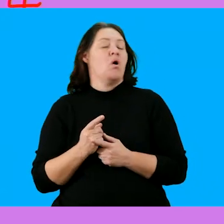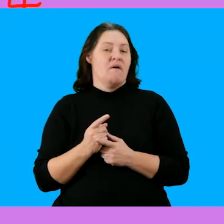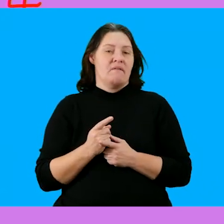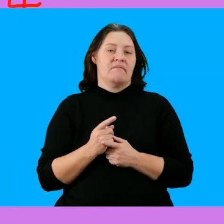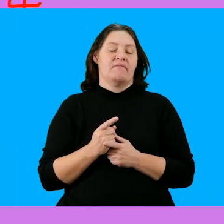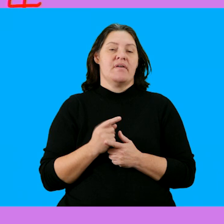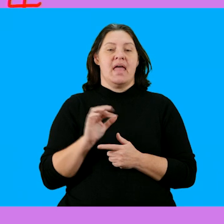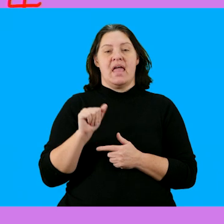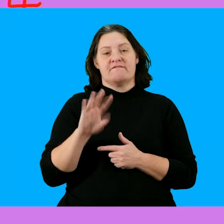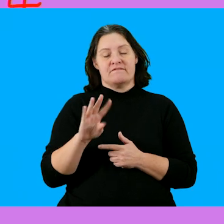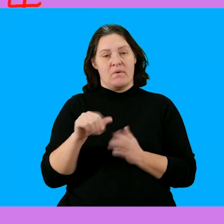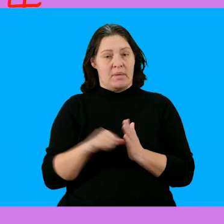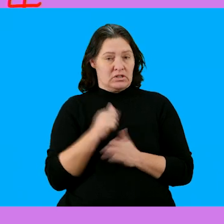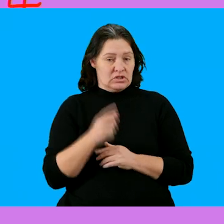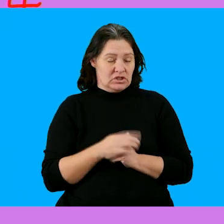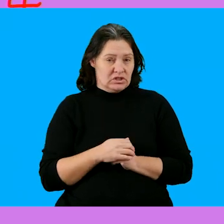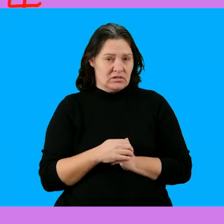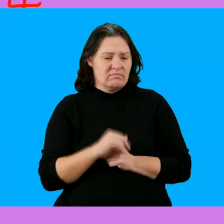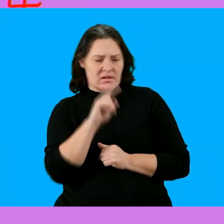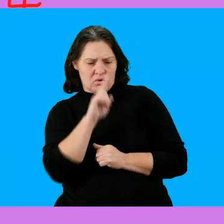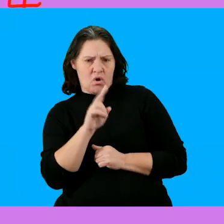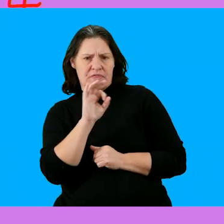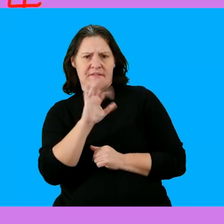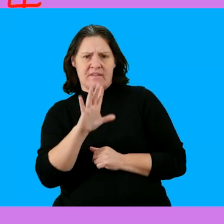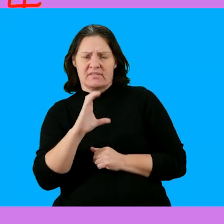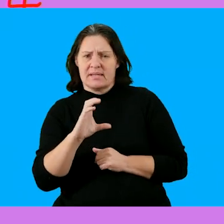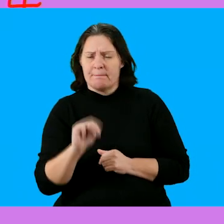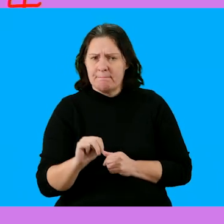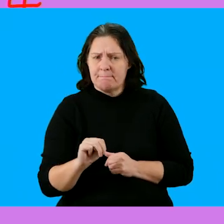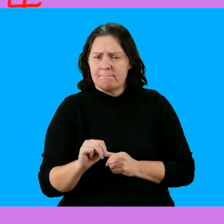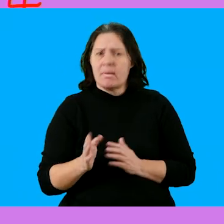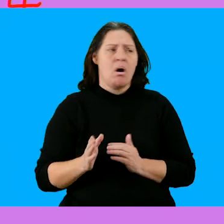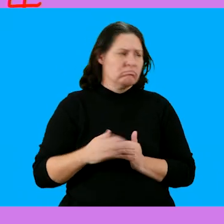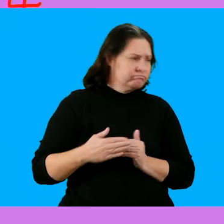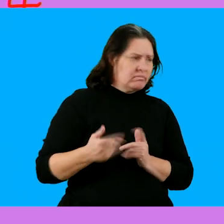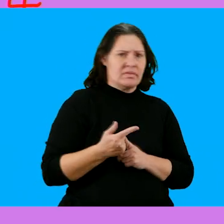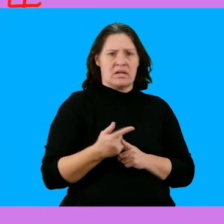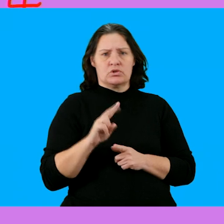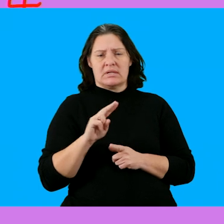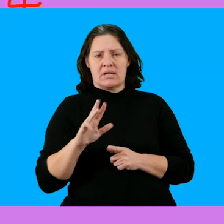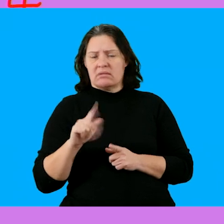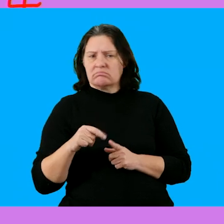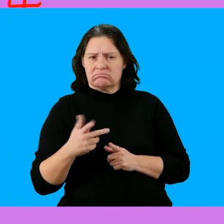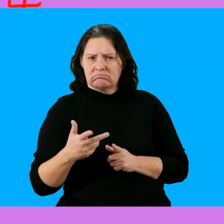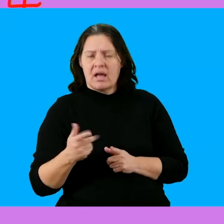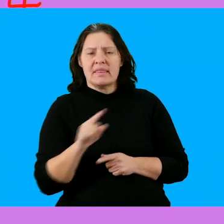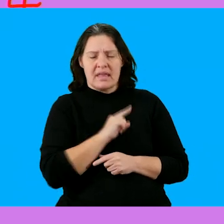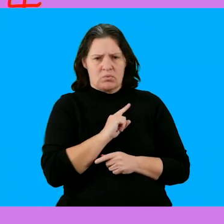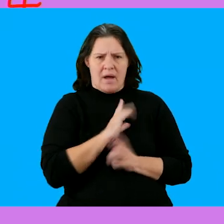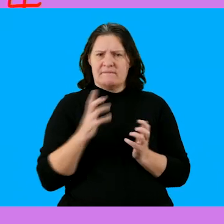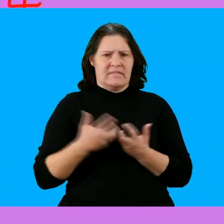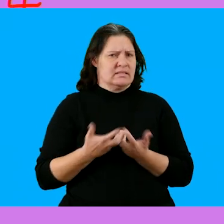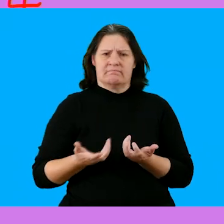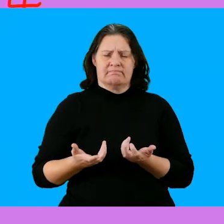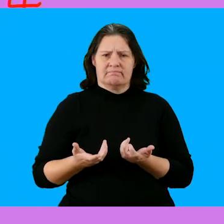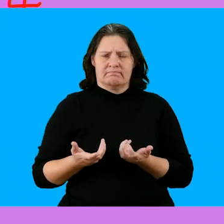to the length of the A4 page. Then I saw that 35 centimeters is more than 29.6 centimeters, so